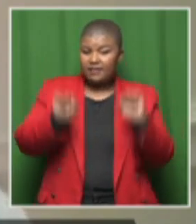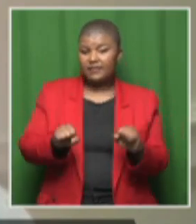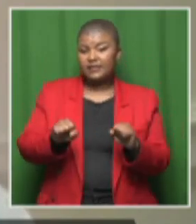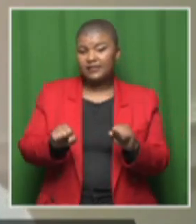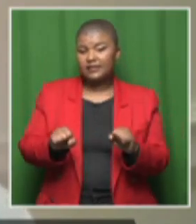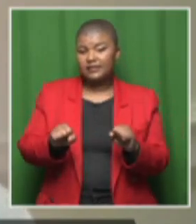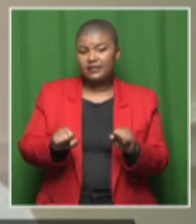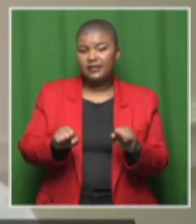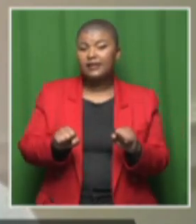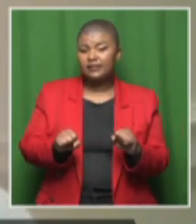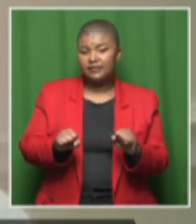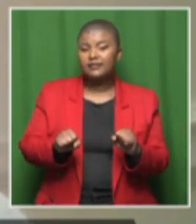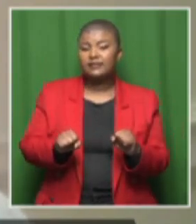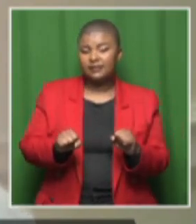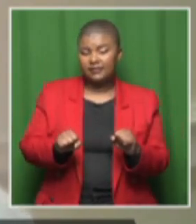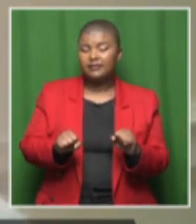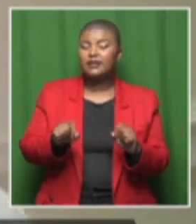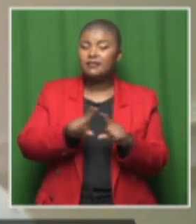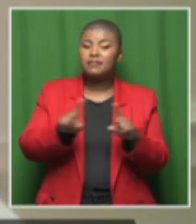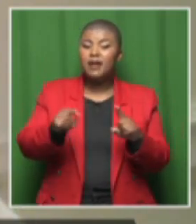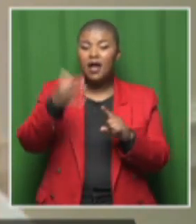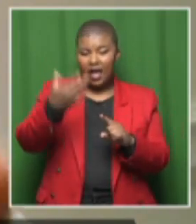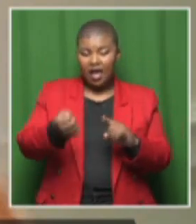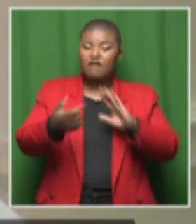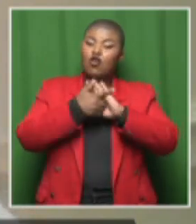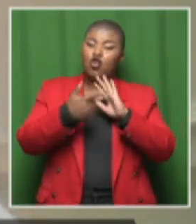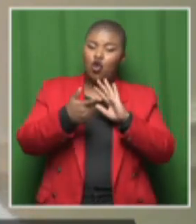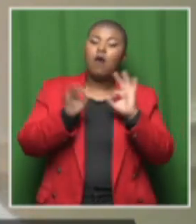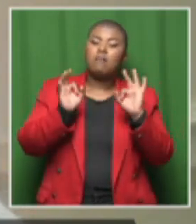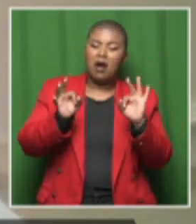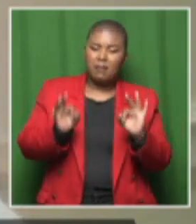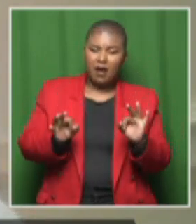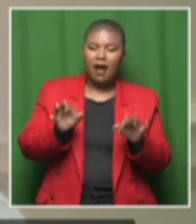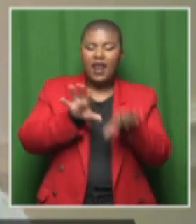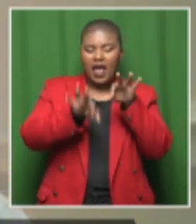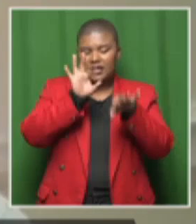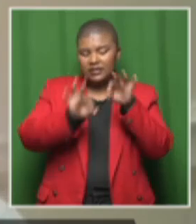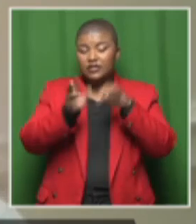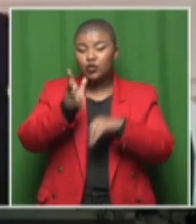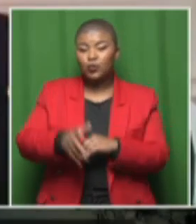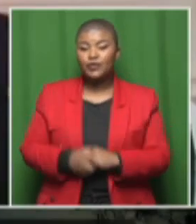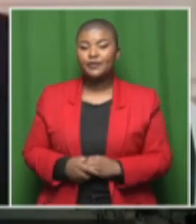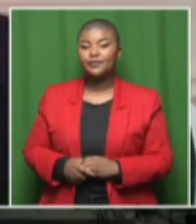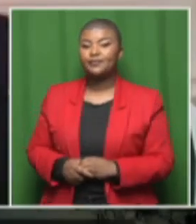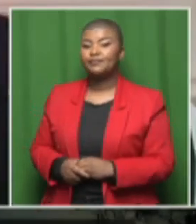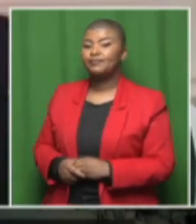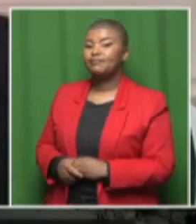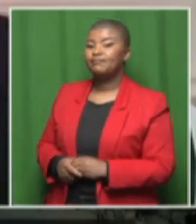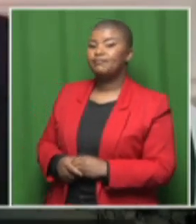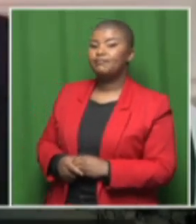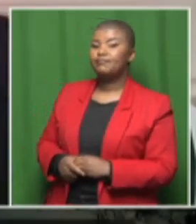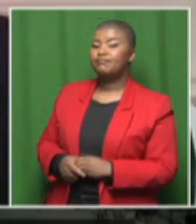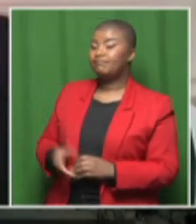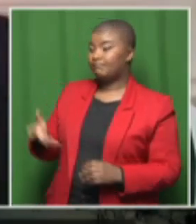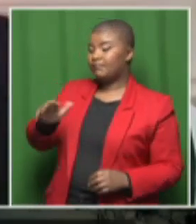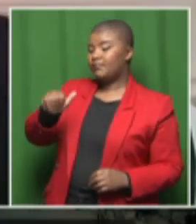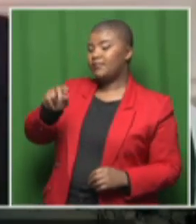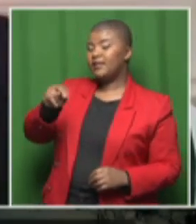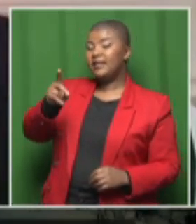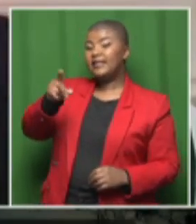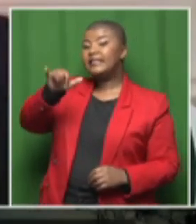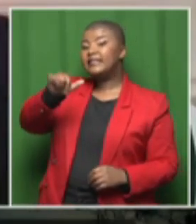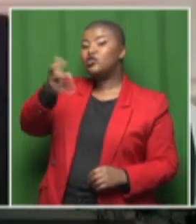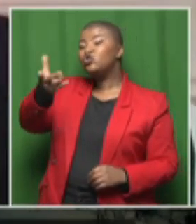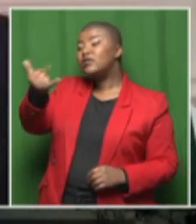be appropriate legal analysis around that. Advocate Mothibi, we'll leave it there for today, but I